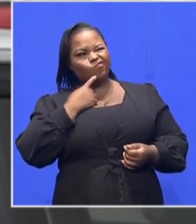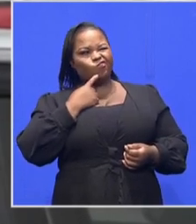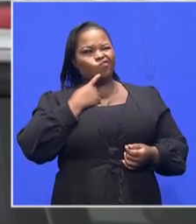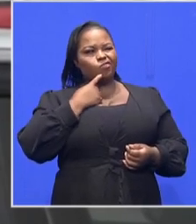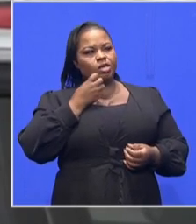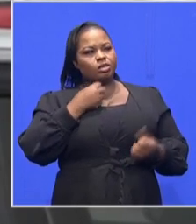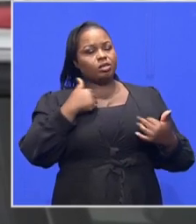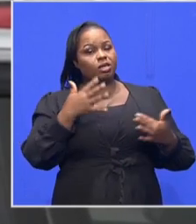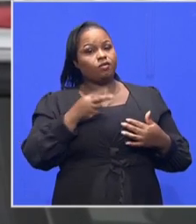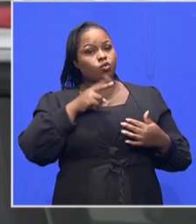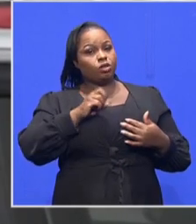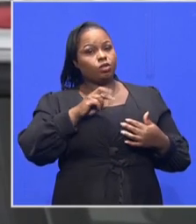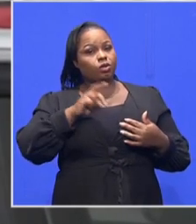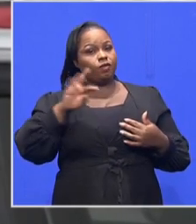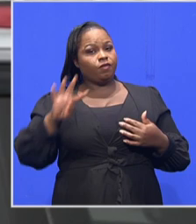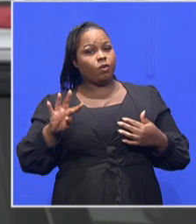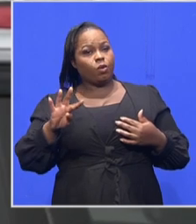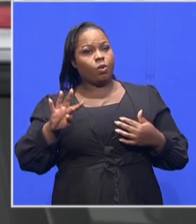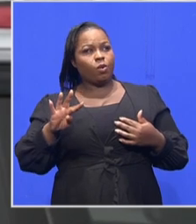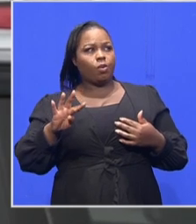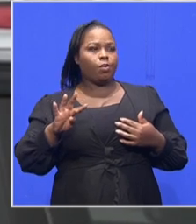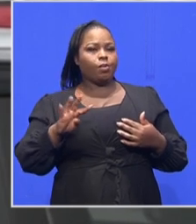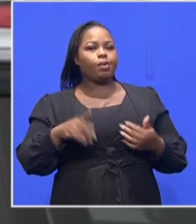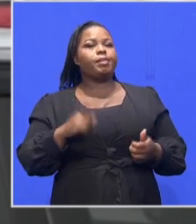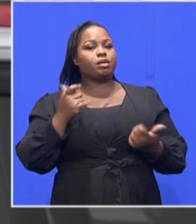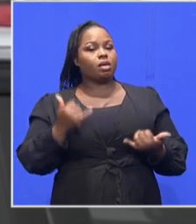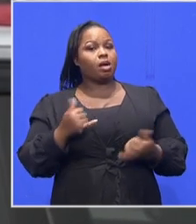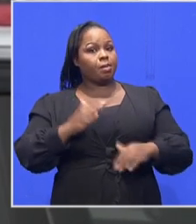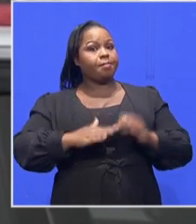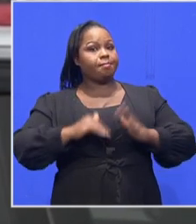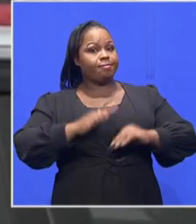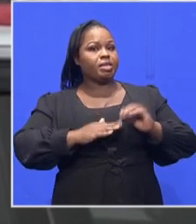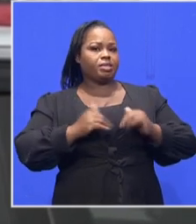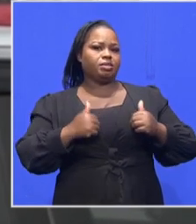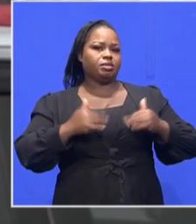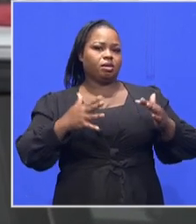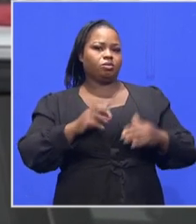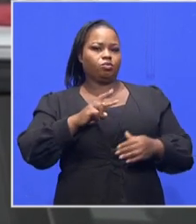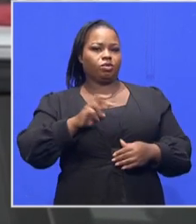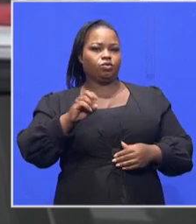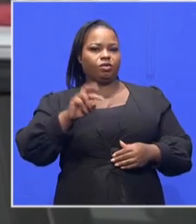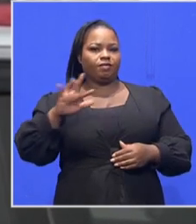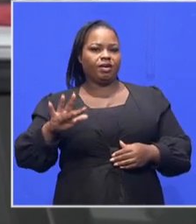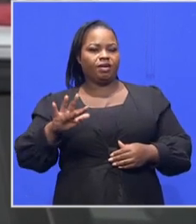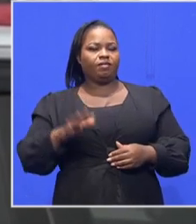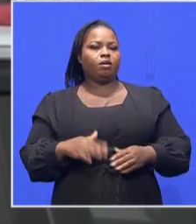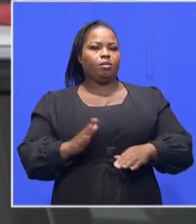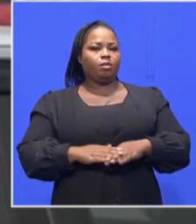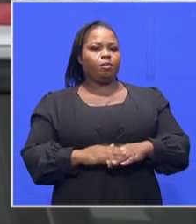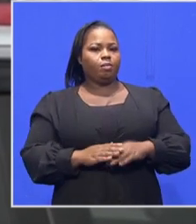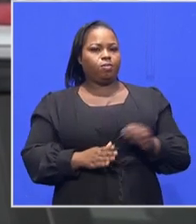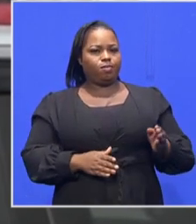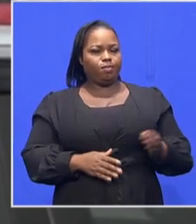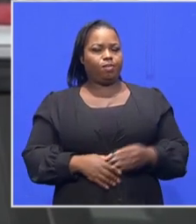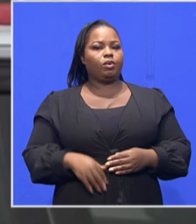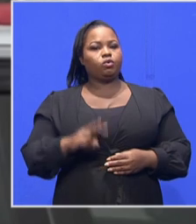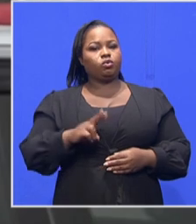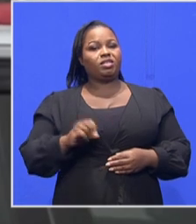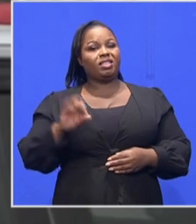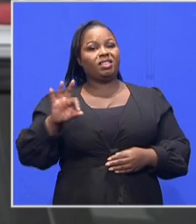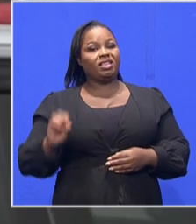of 2024, hardcore construction starting 2025, escalating. So by